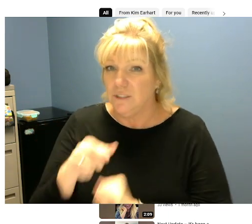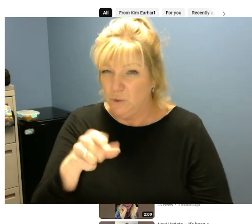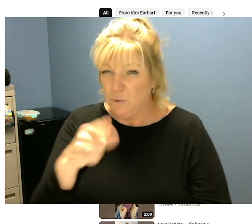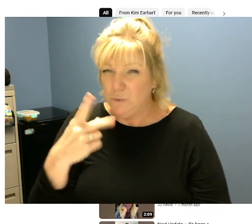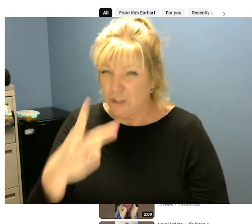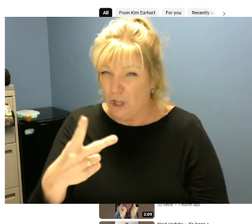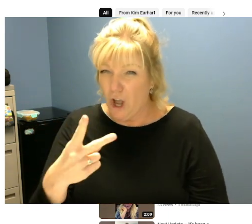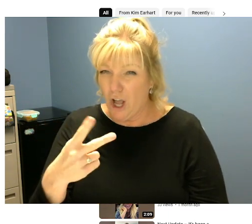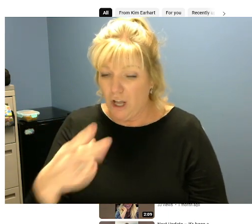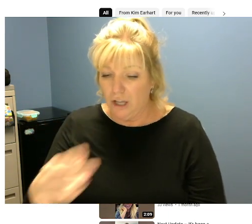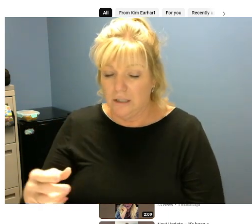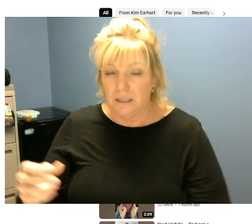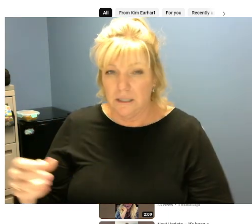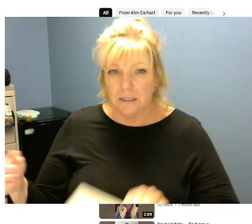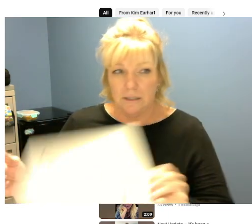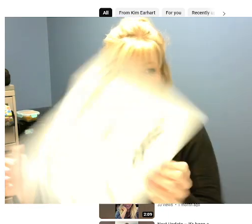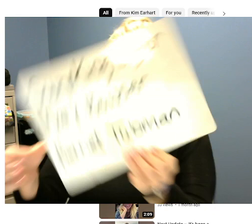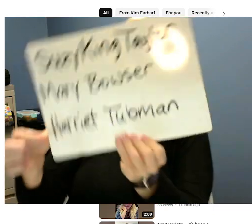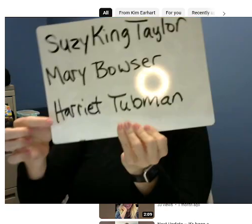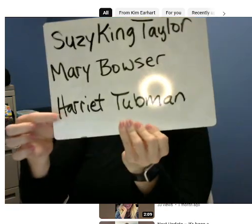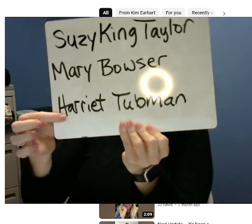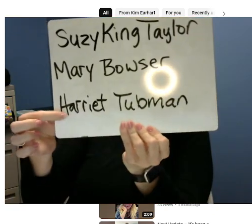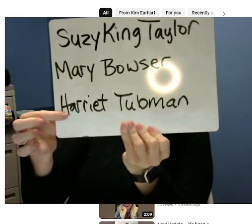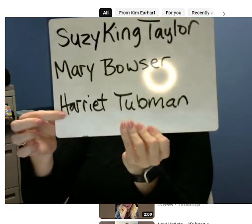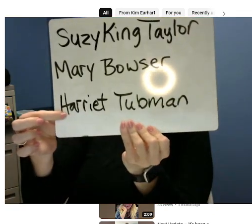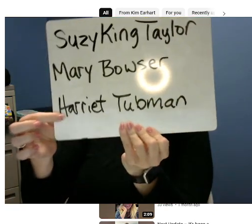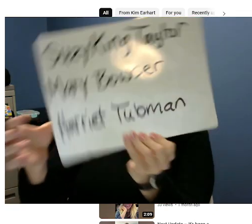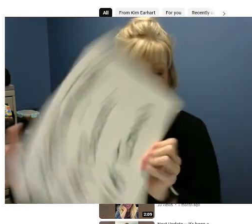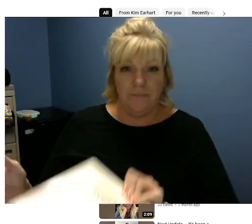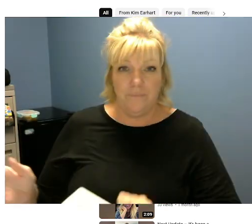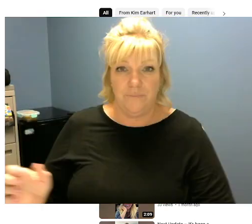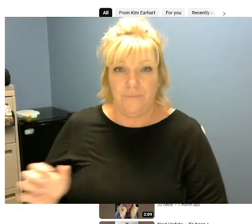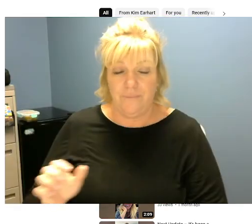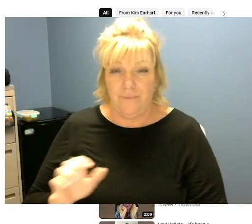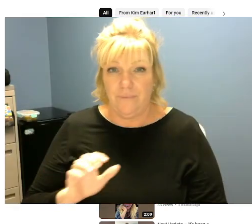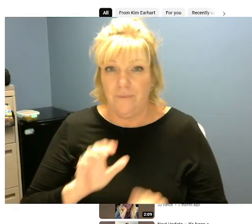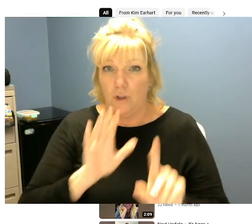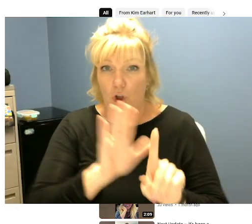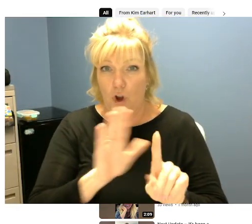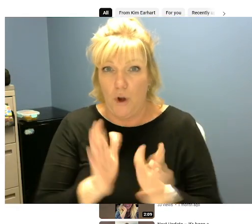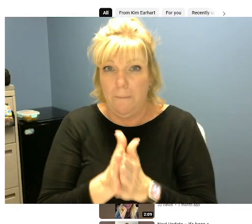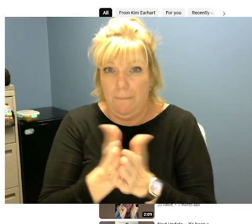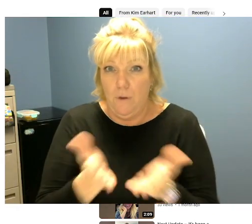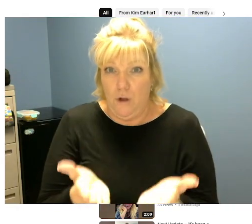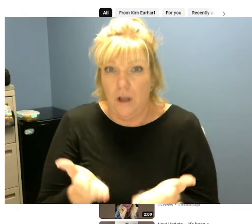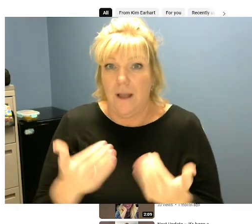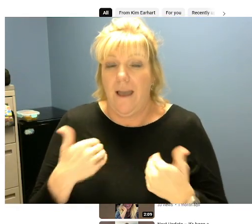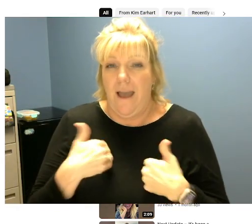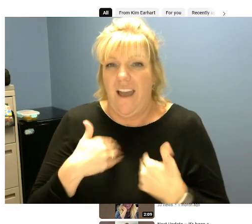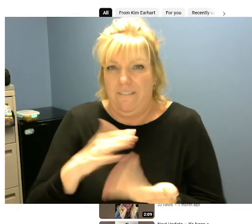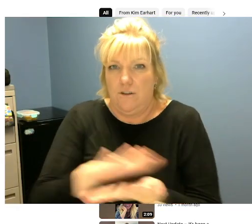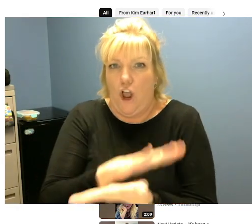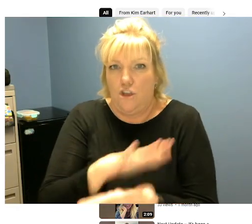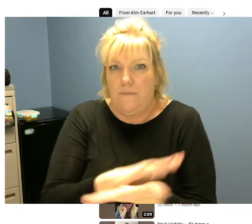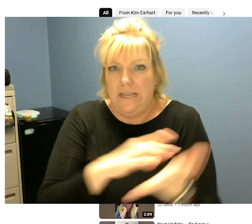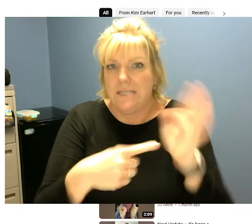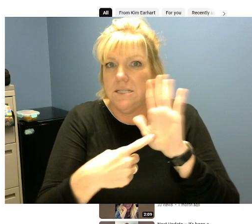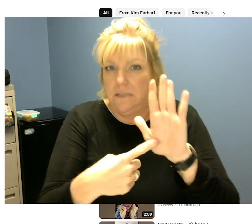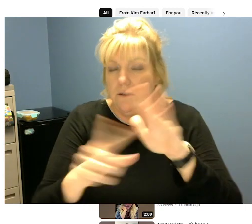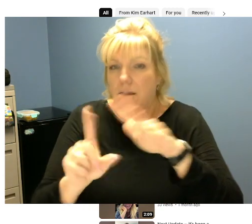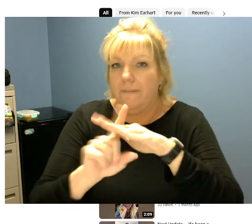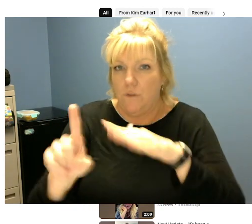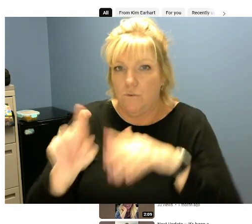one of the first documents in the Harriet Tubman book. This is actually, it's written as a law before the Constitution, but then it's put into the Constitution